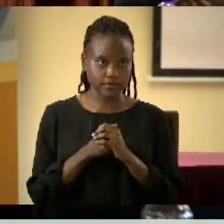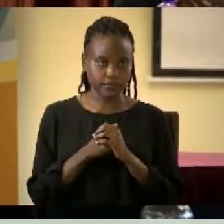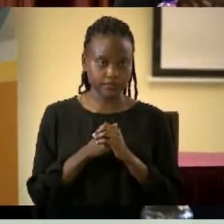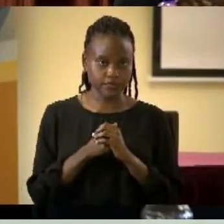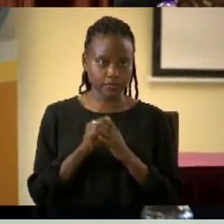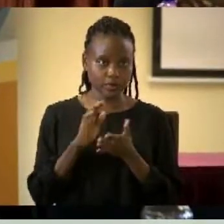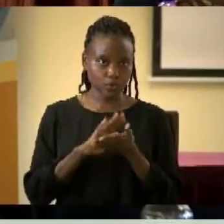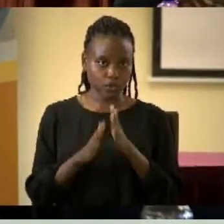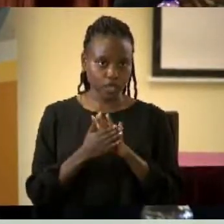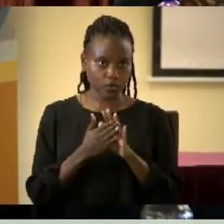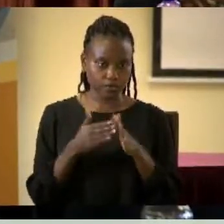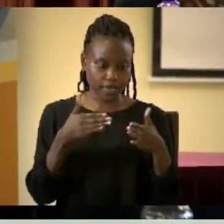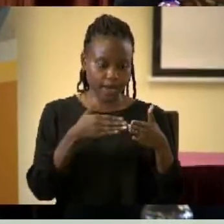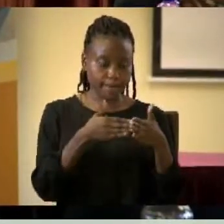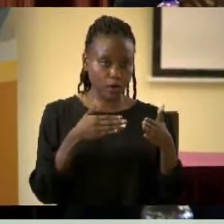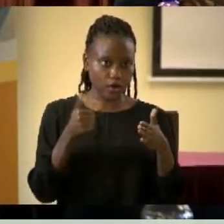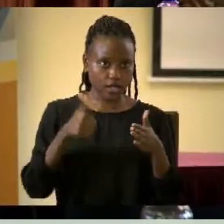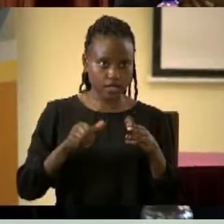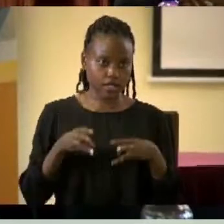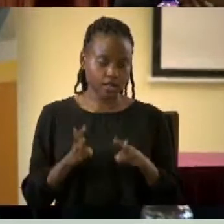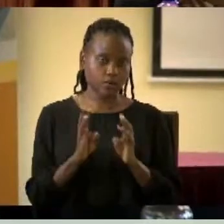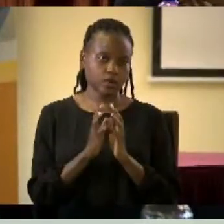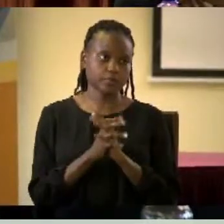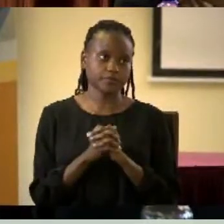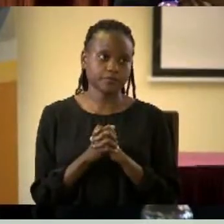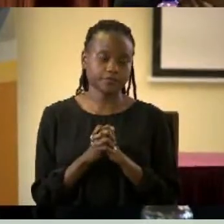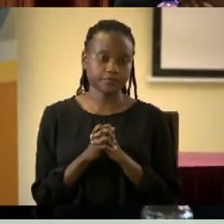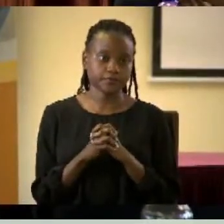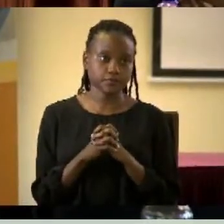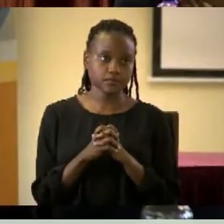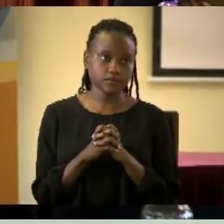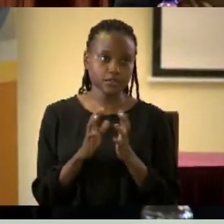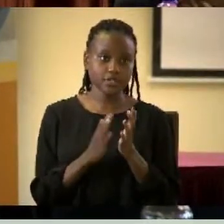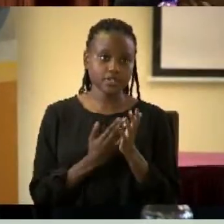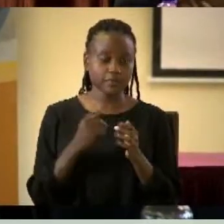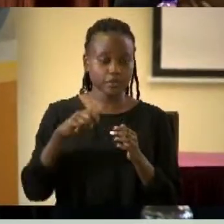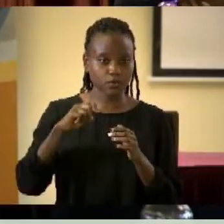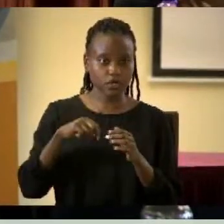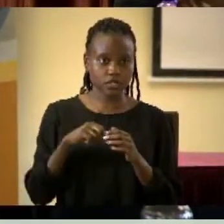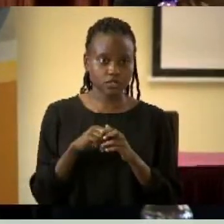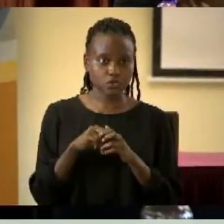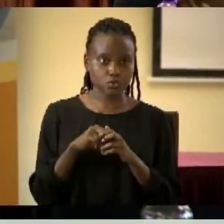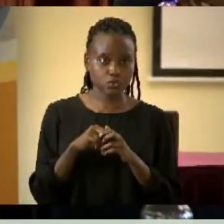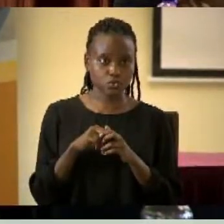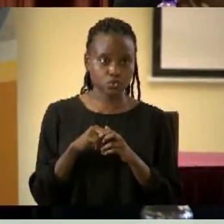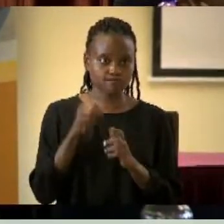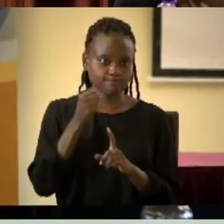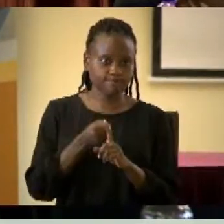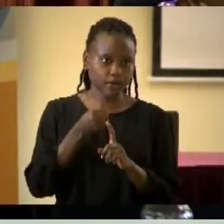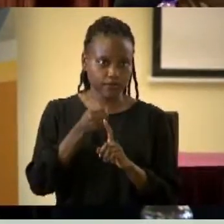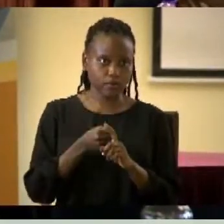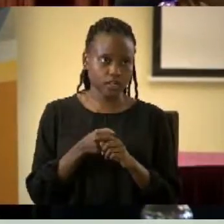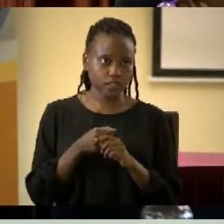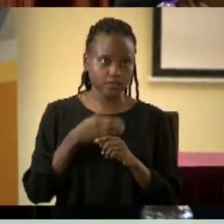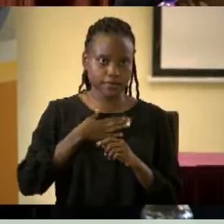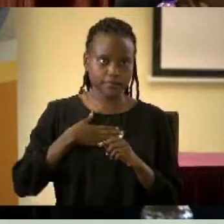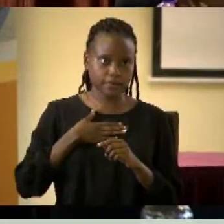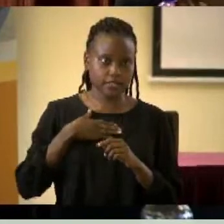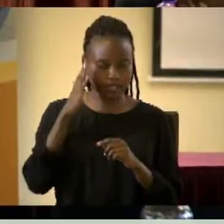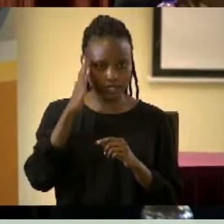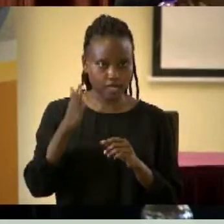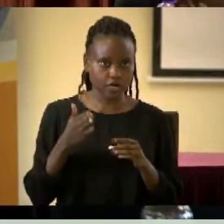being a hindrance in any way. So is it a practice? Is it something that we need to advocate for? Can they give us direction on that?